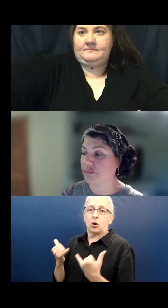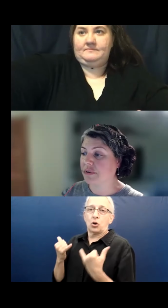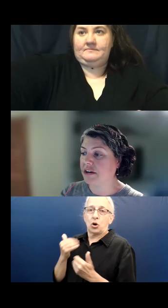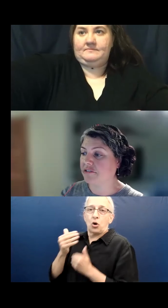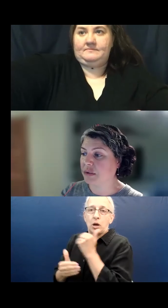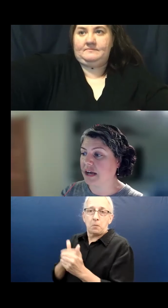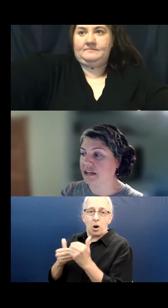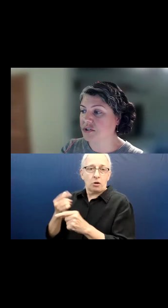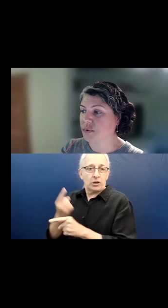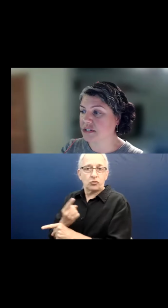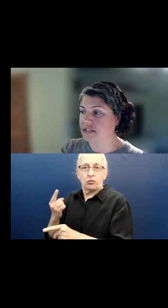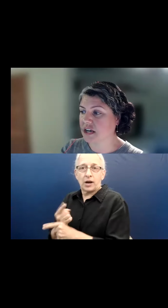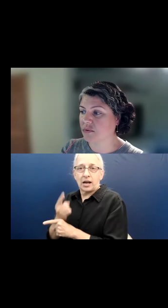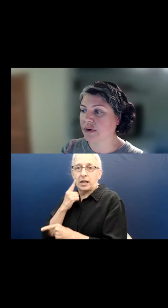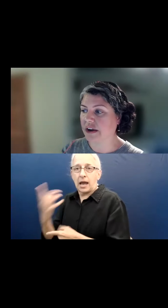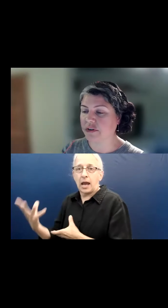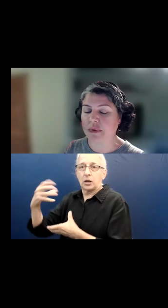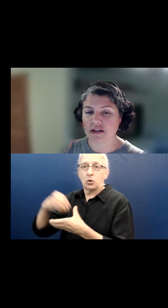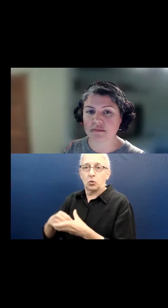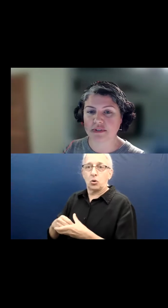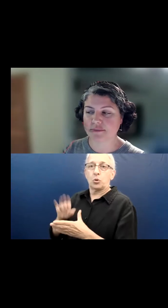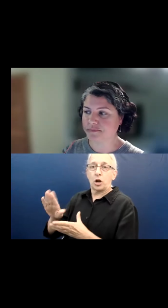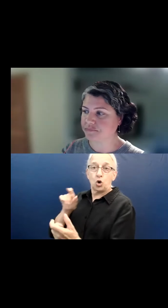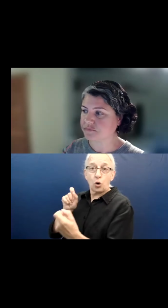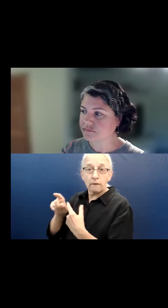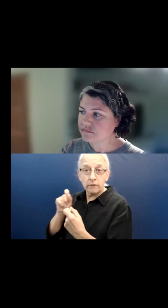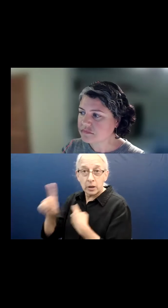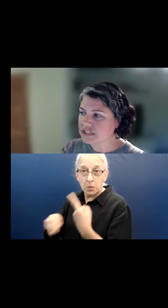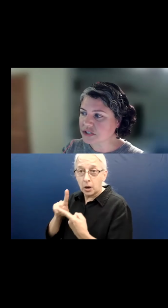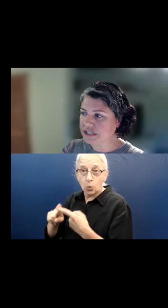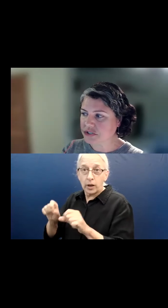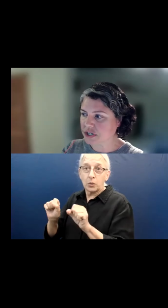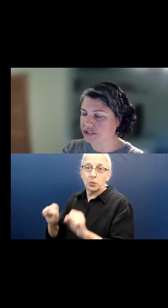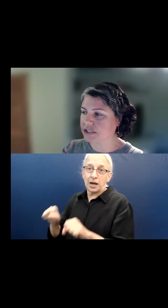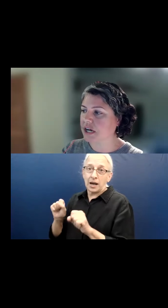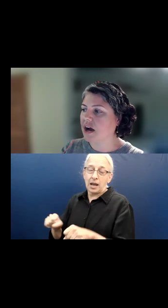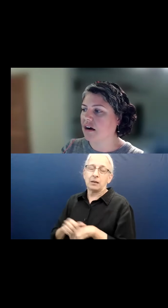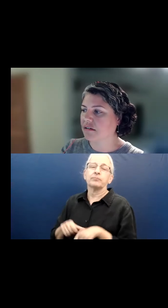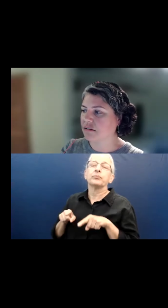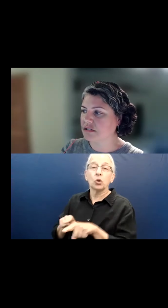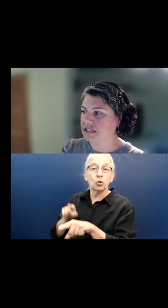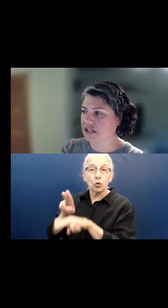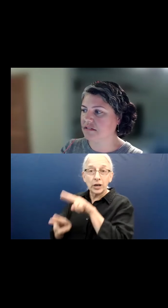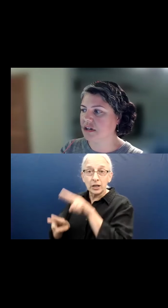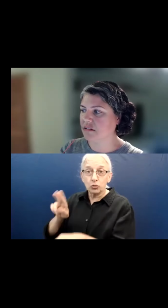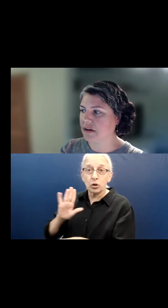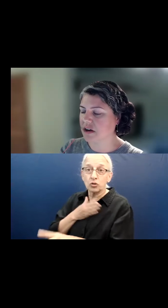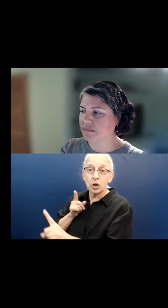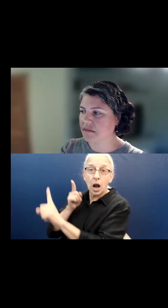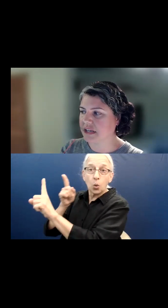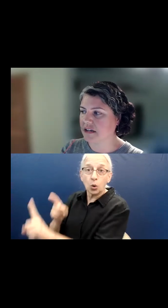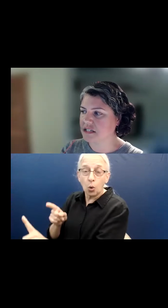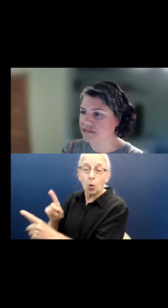and incorporate your feedback into our design wherever possible. During construction, our goal is to let you know